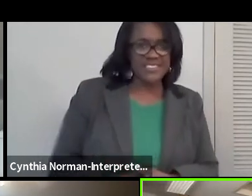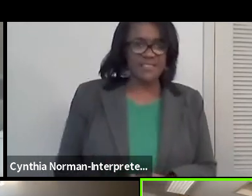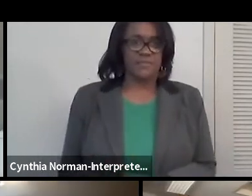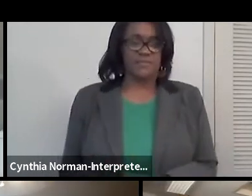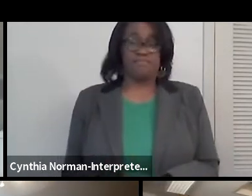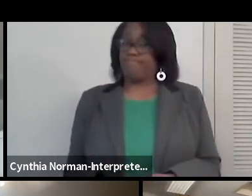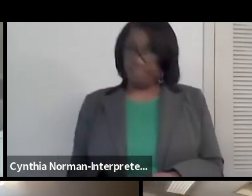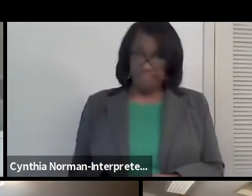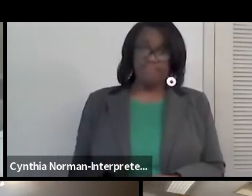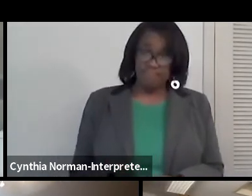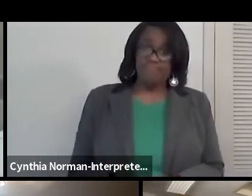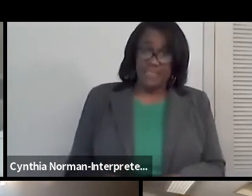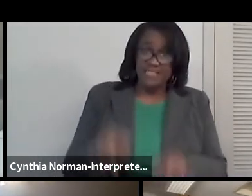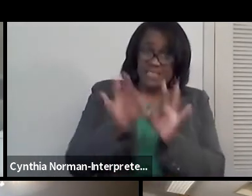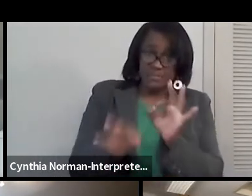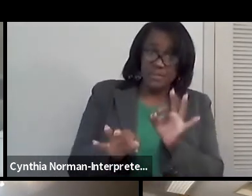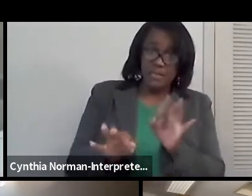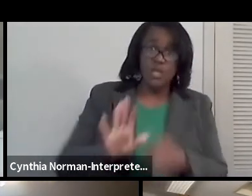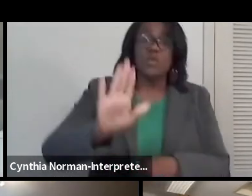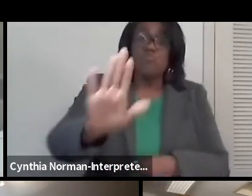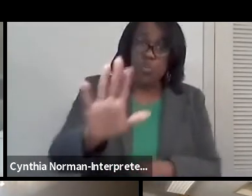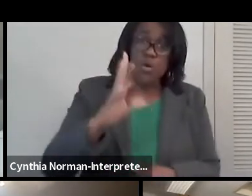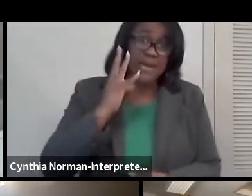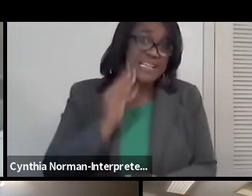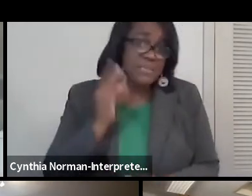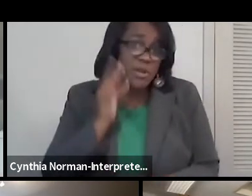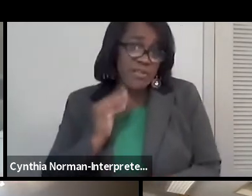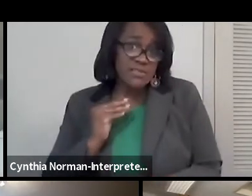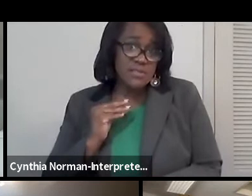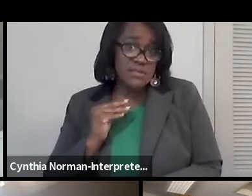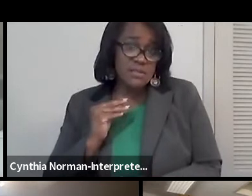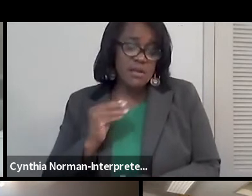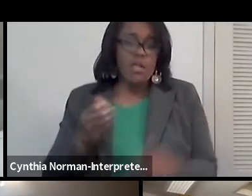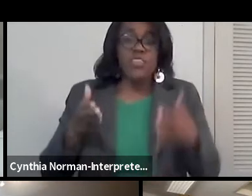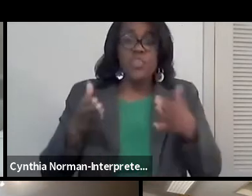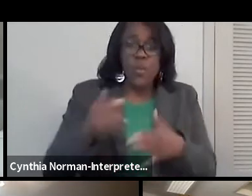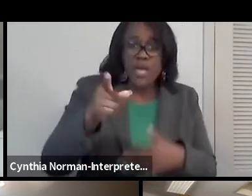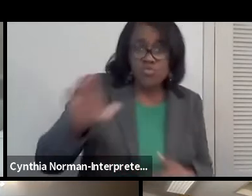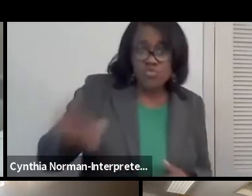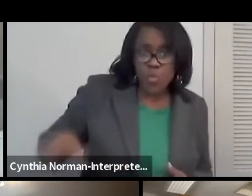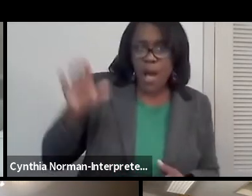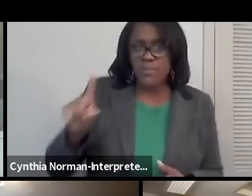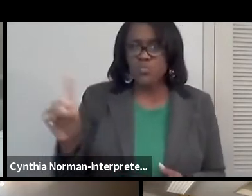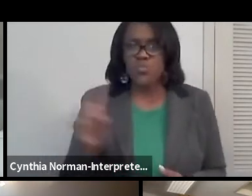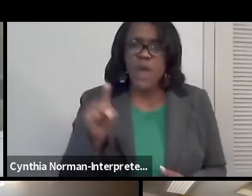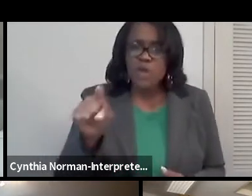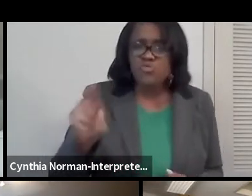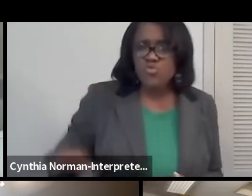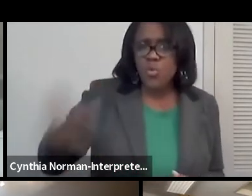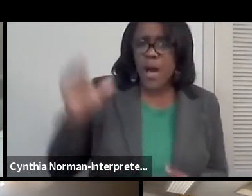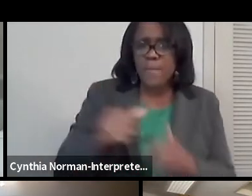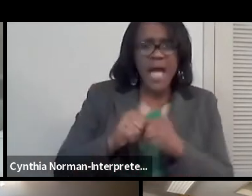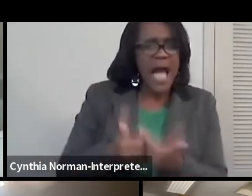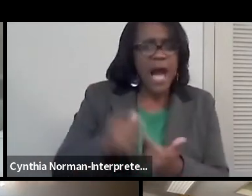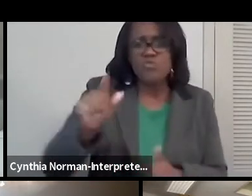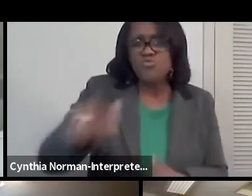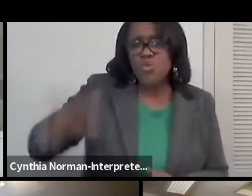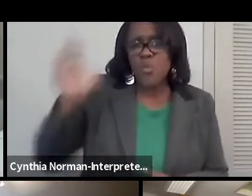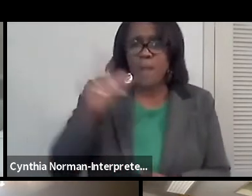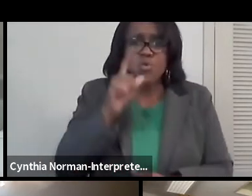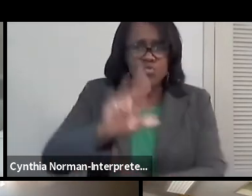Yeah, really simply, your experiences and the way in which you grew up, where you grew up, how you grew up, who you